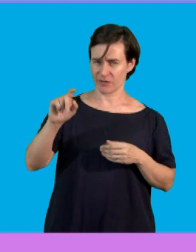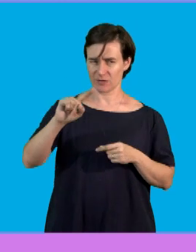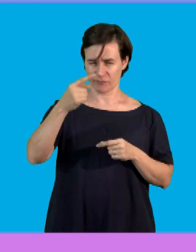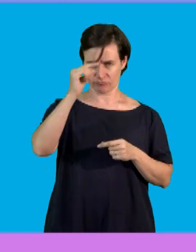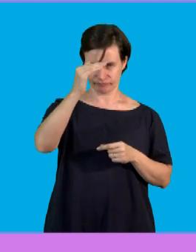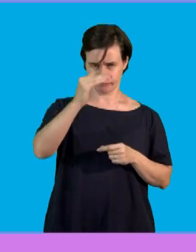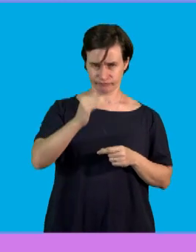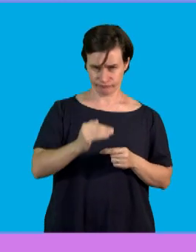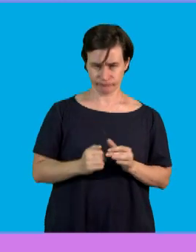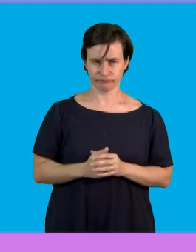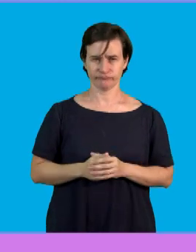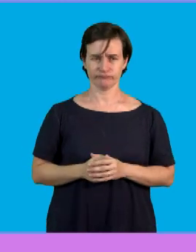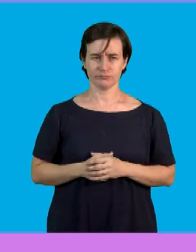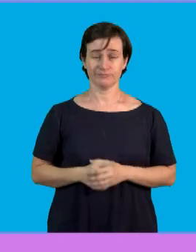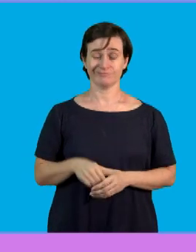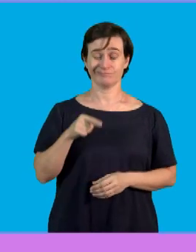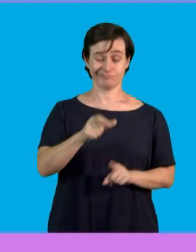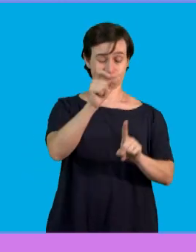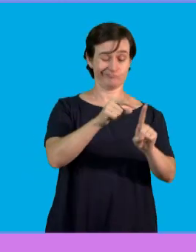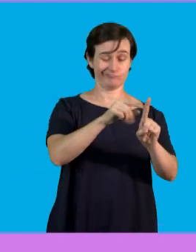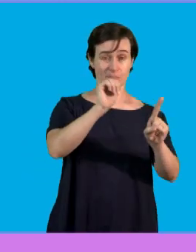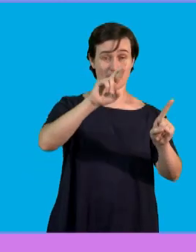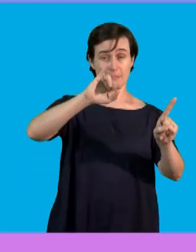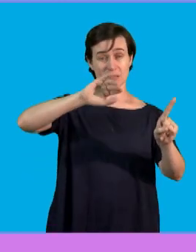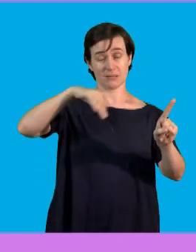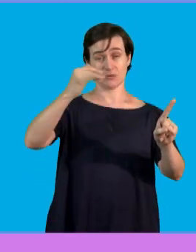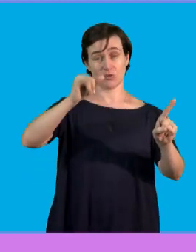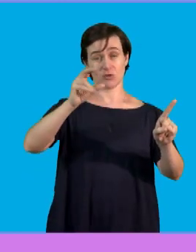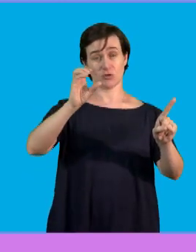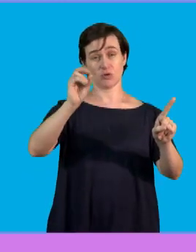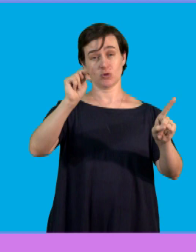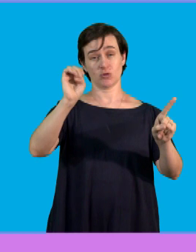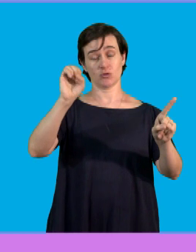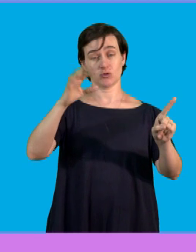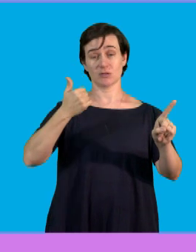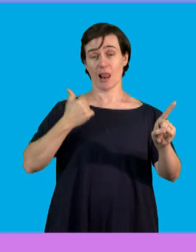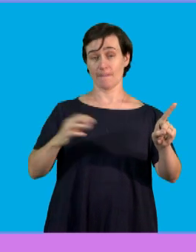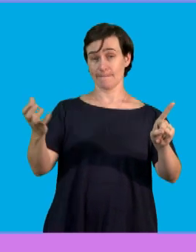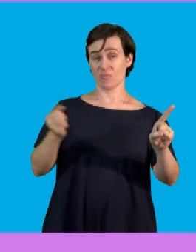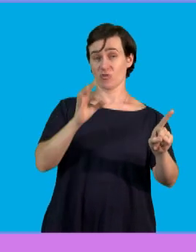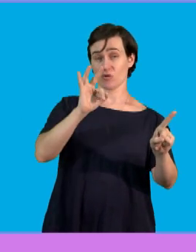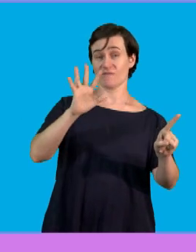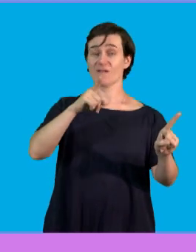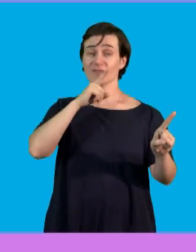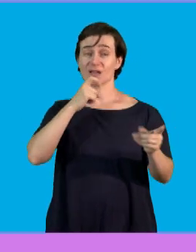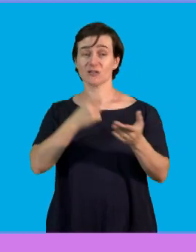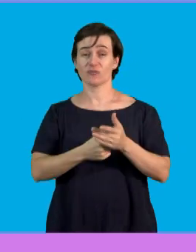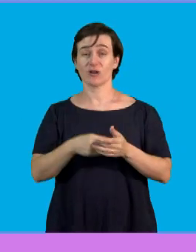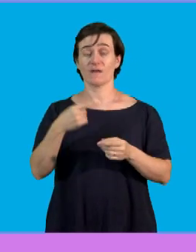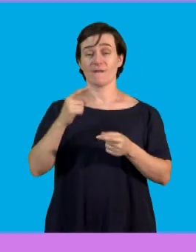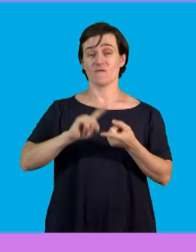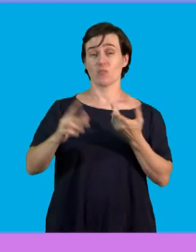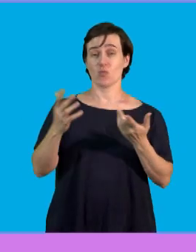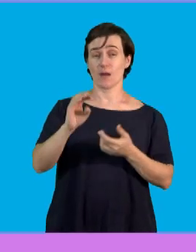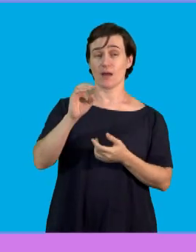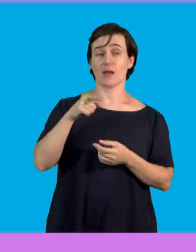what it says here. Mr. Jones wants to borrow 35,000 from the micro lender to renovate